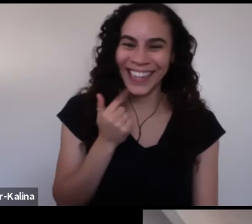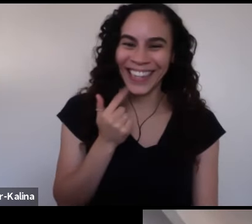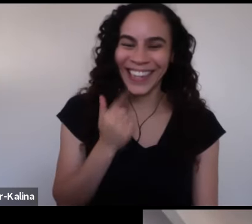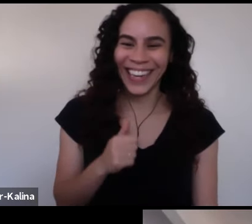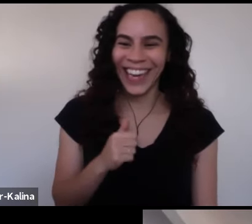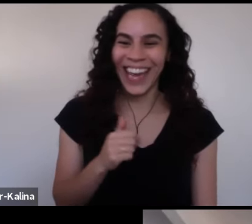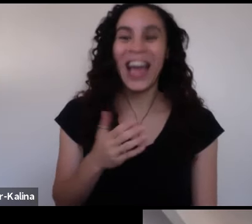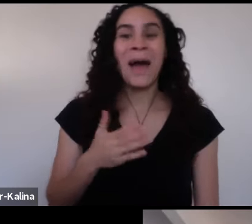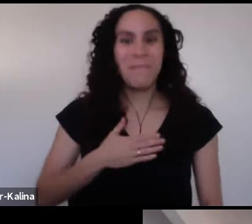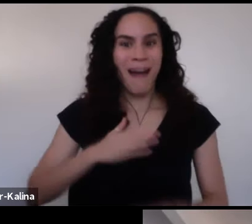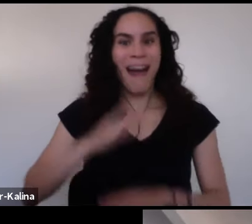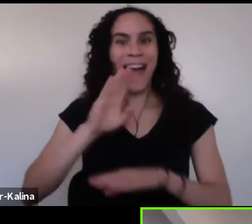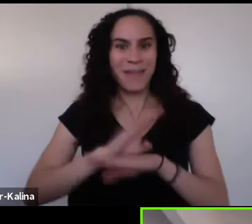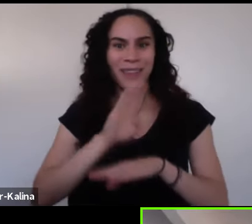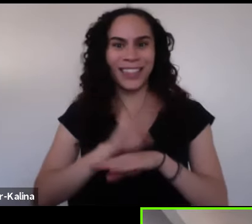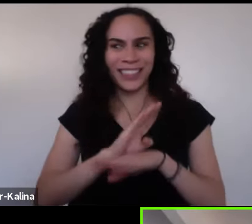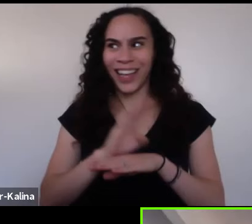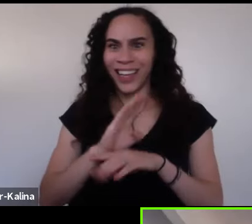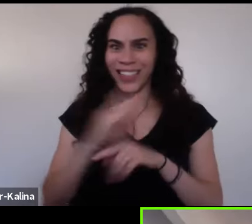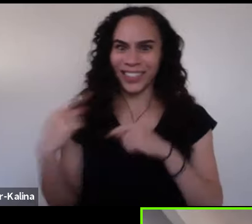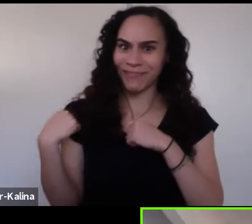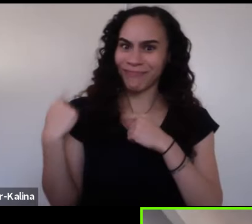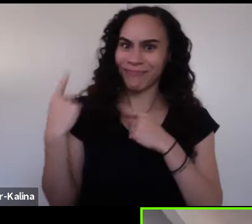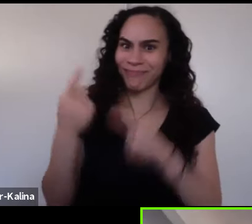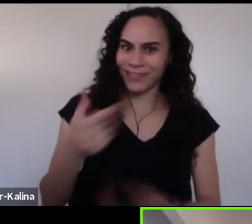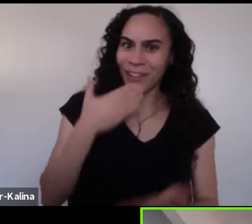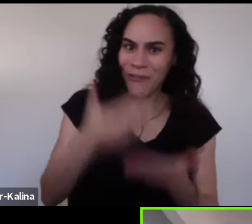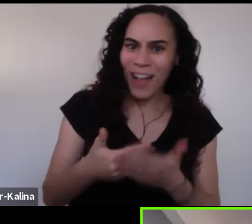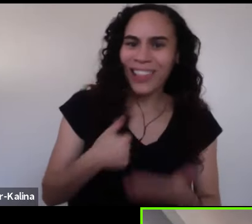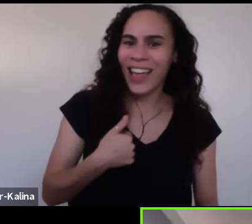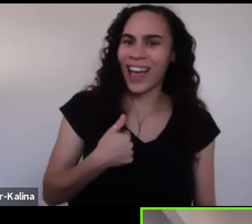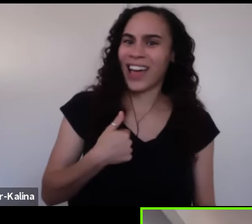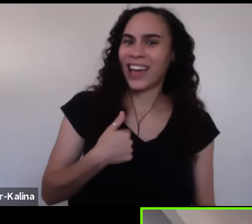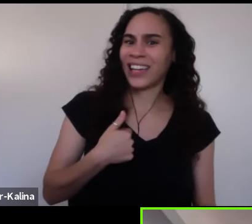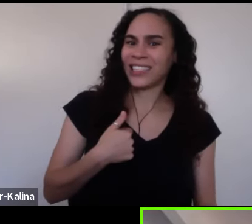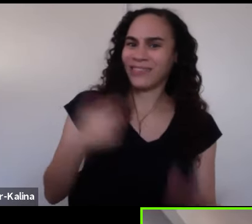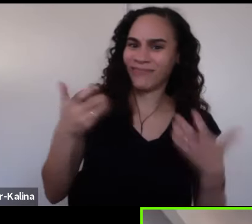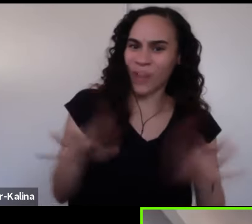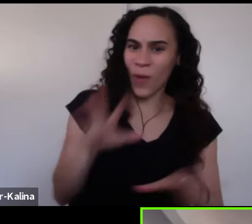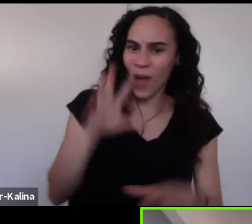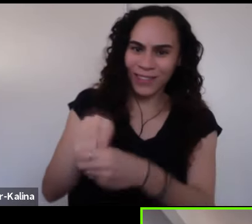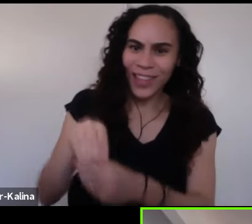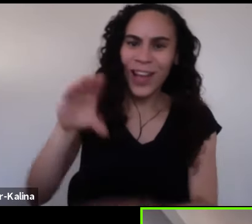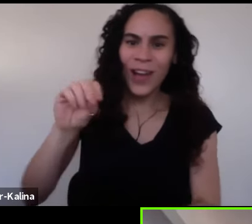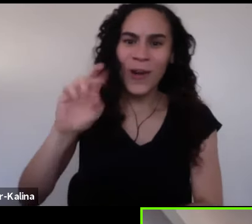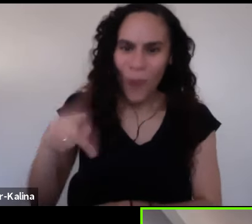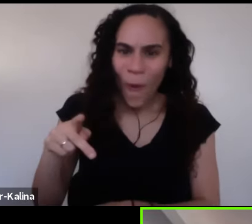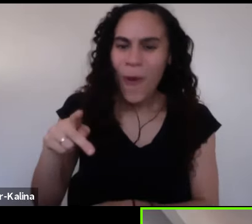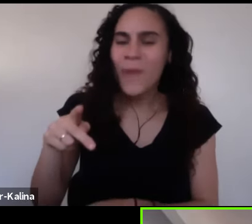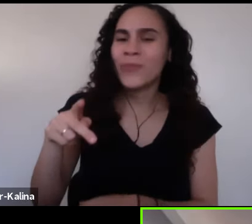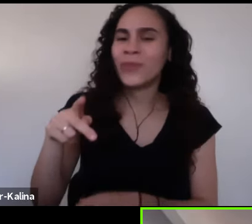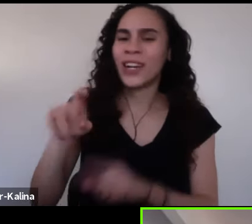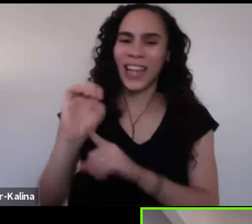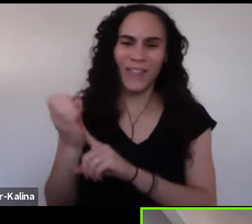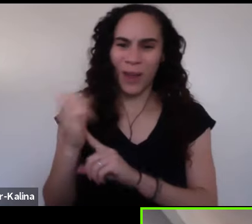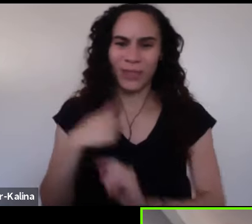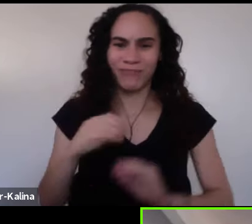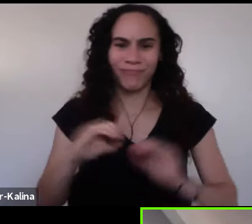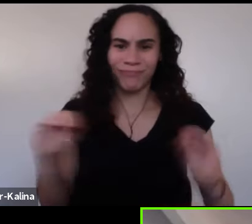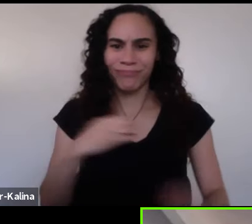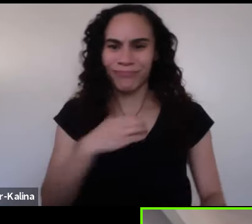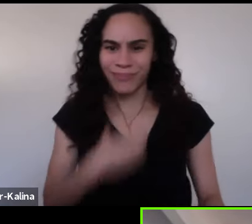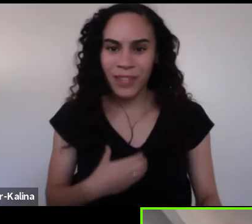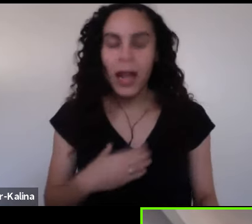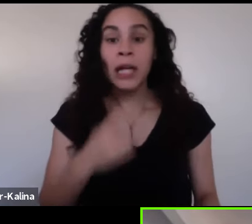My business is doing really well. I have no desire to go back into a corporate environment. And she said, would you do it as a